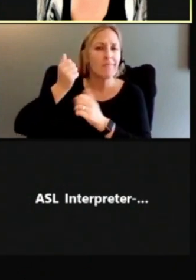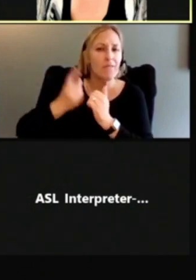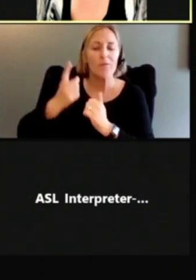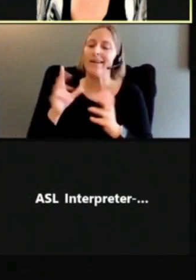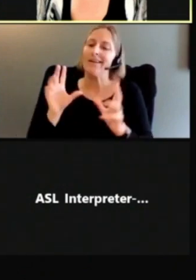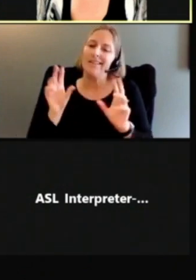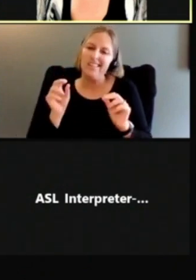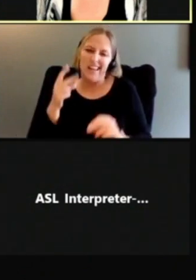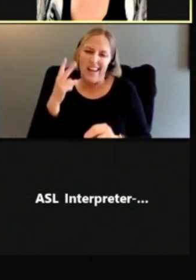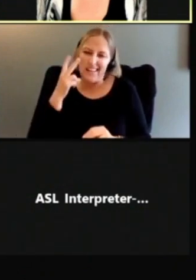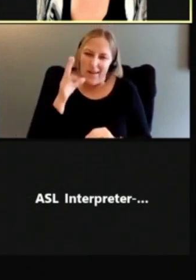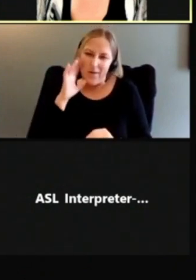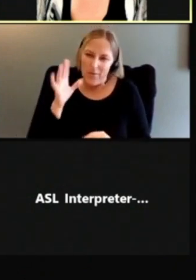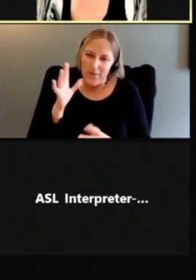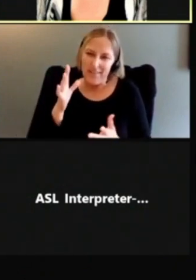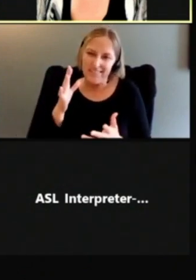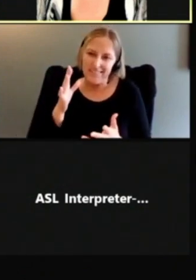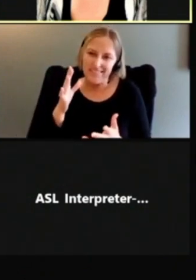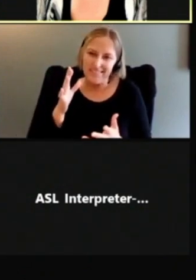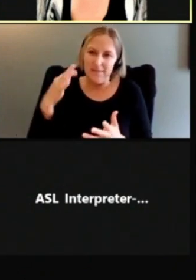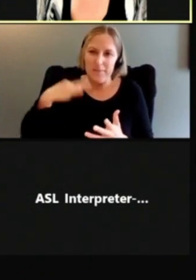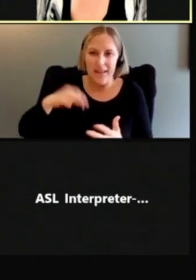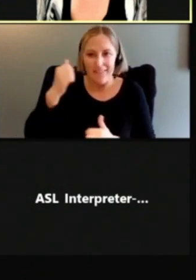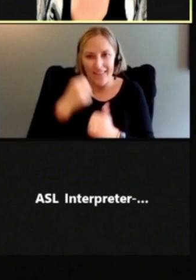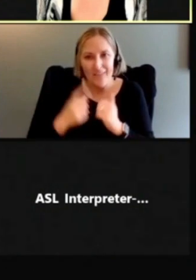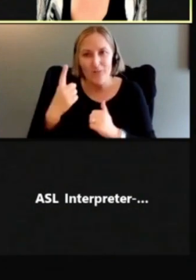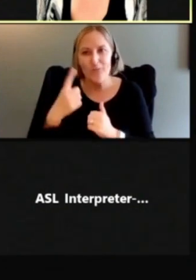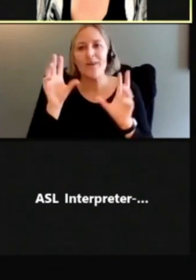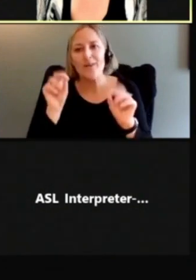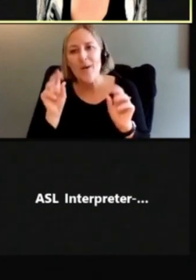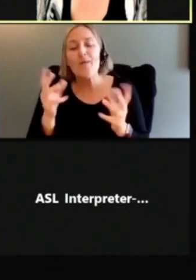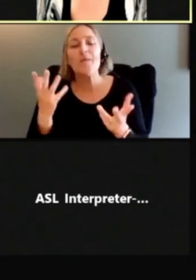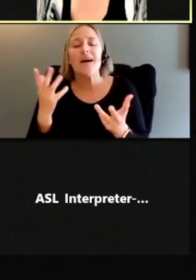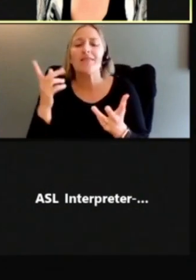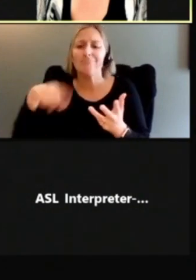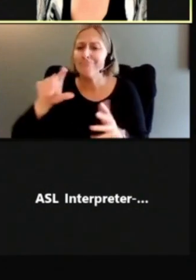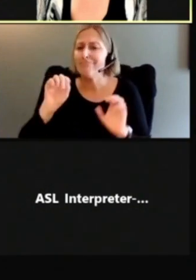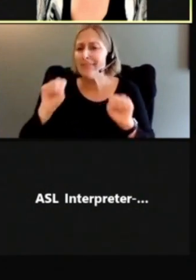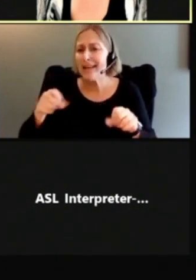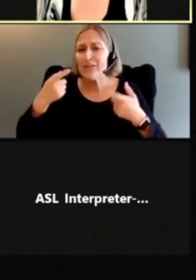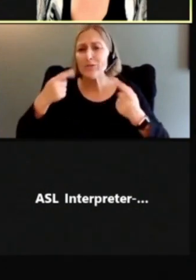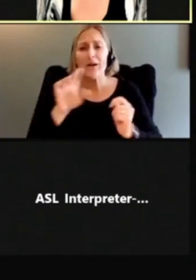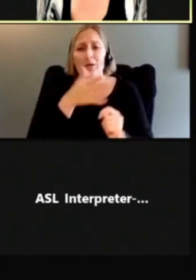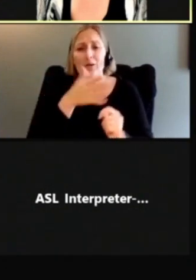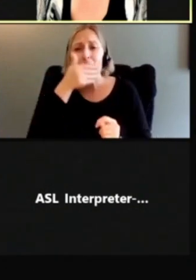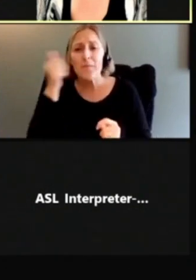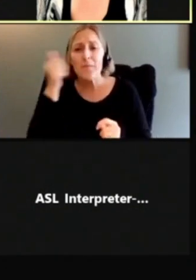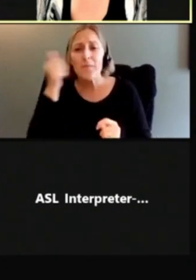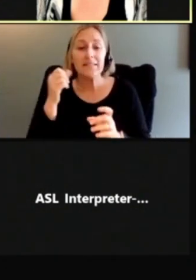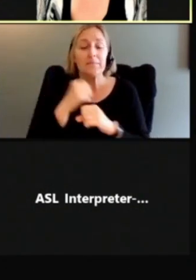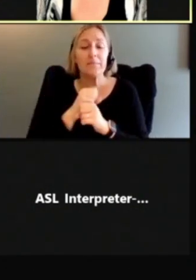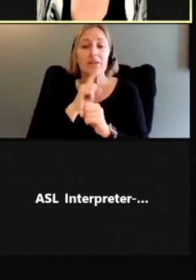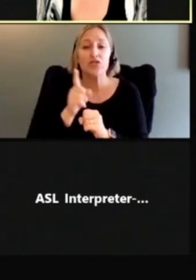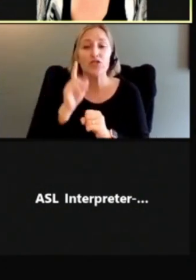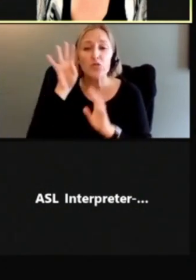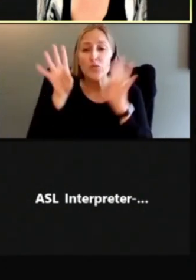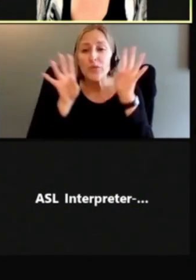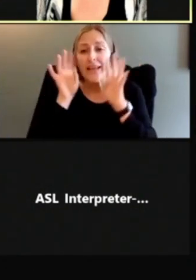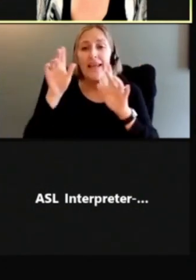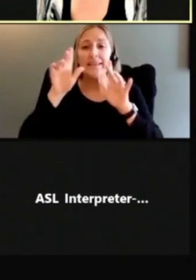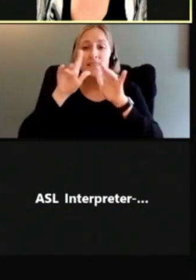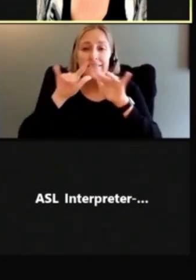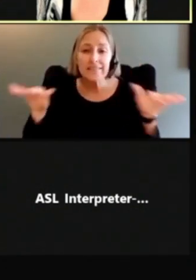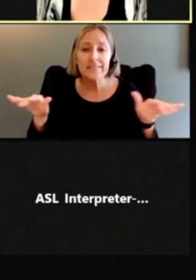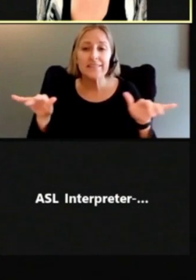probably won't hit home for everyone, but I just, do your best trying to be creating diverse